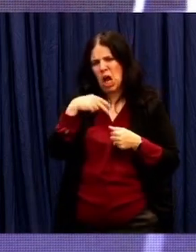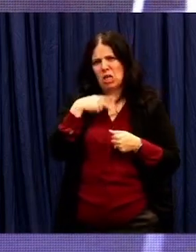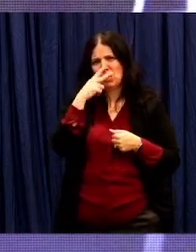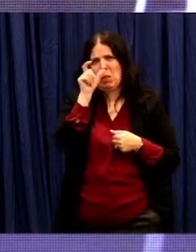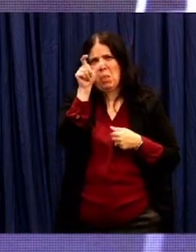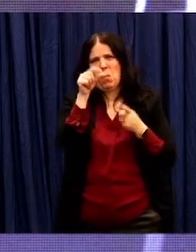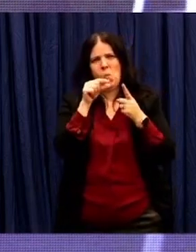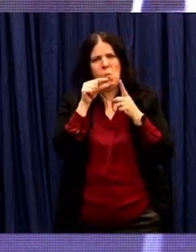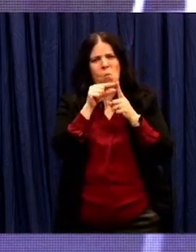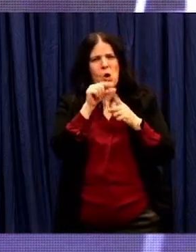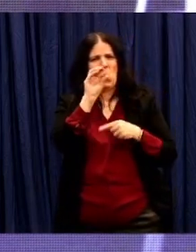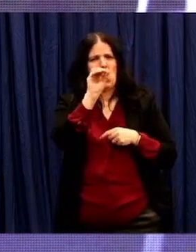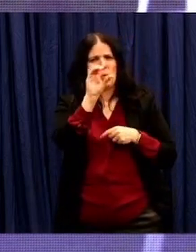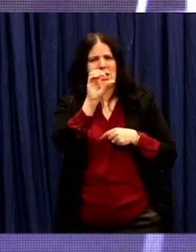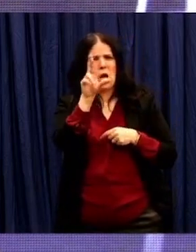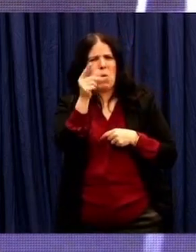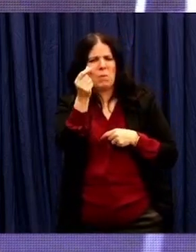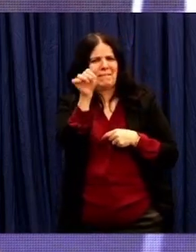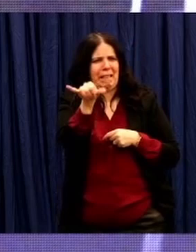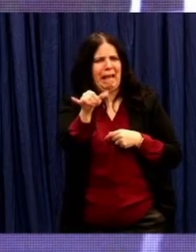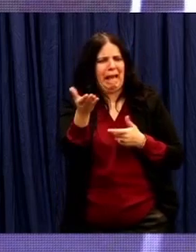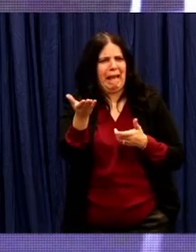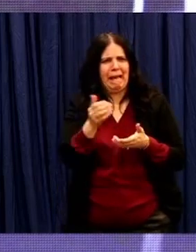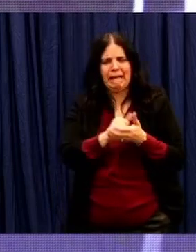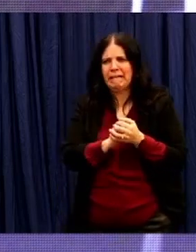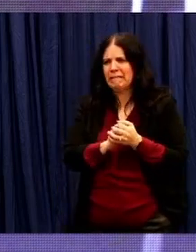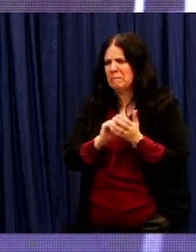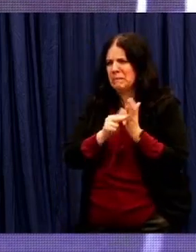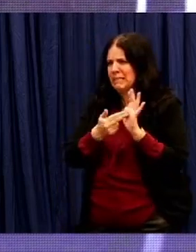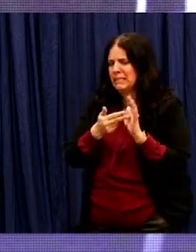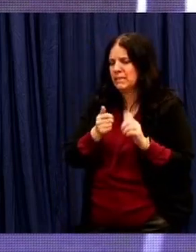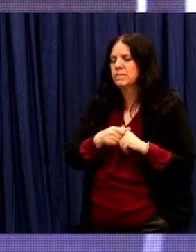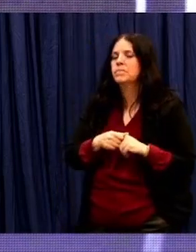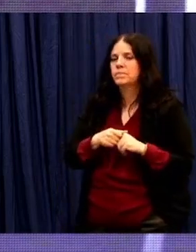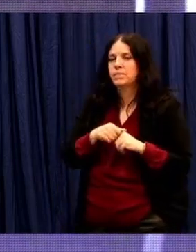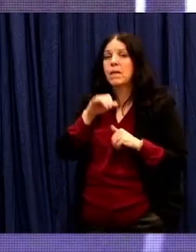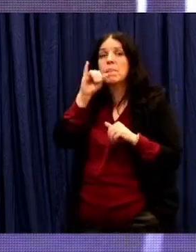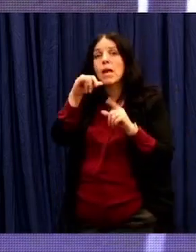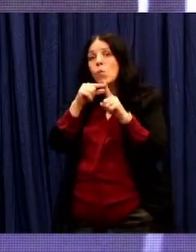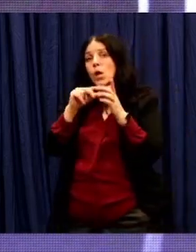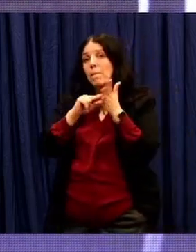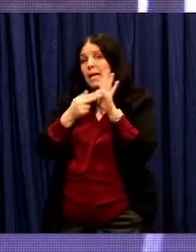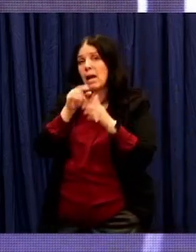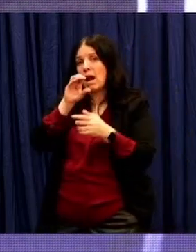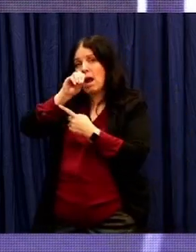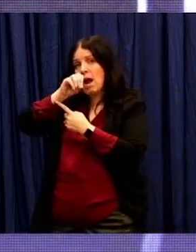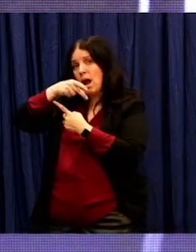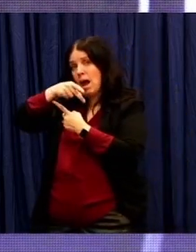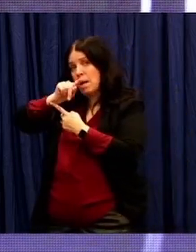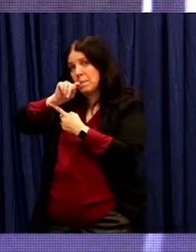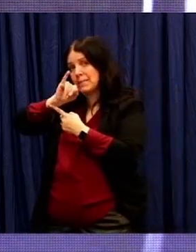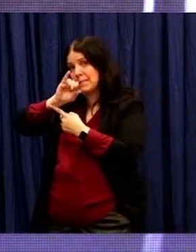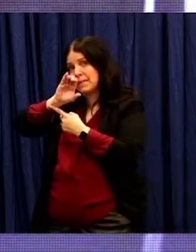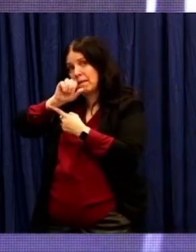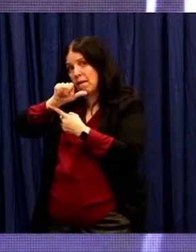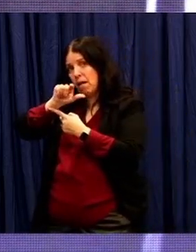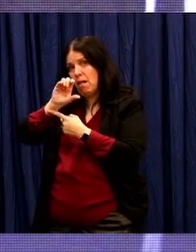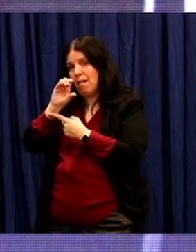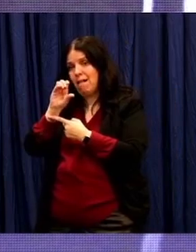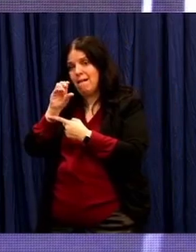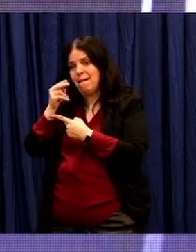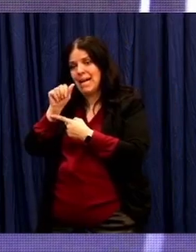word OCR. What does that stand for? That is optical character recognition.